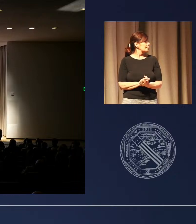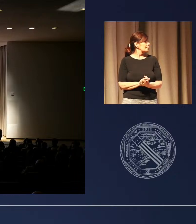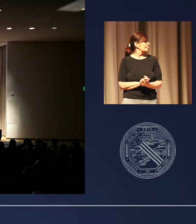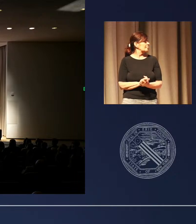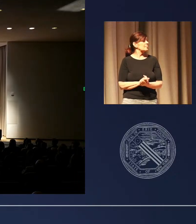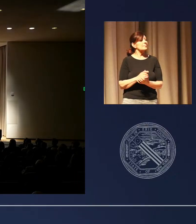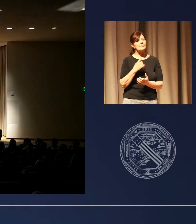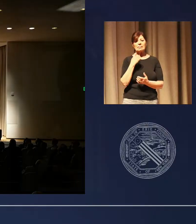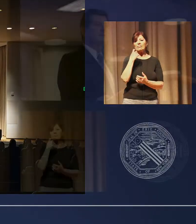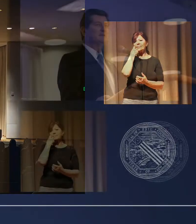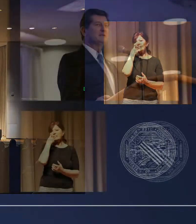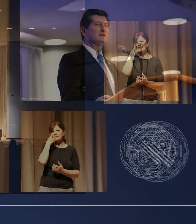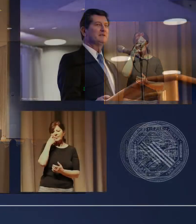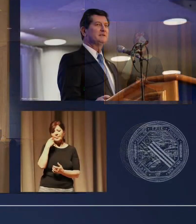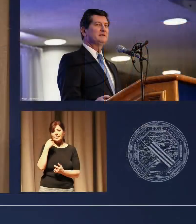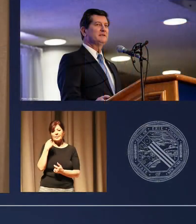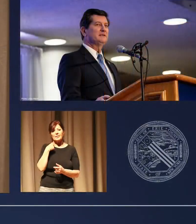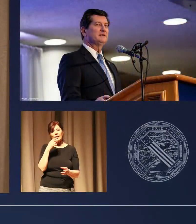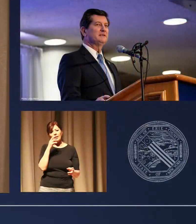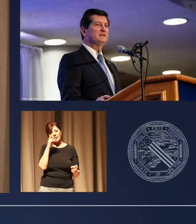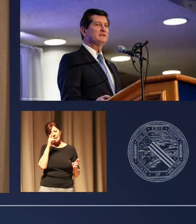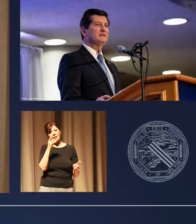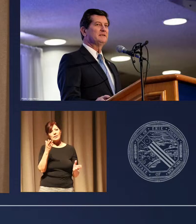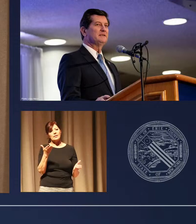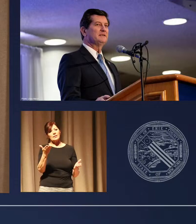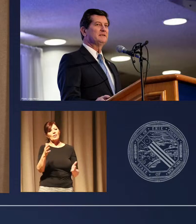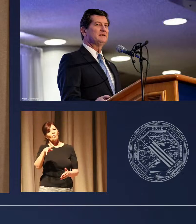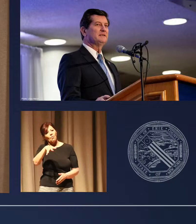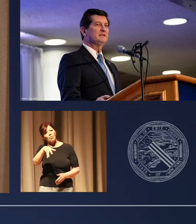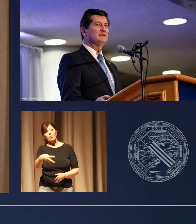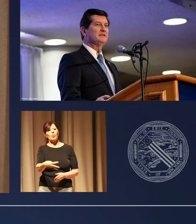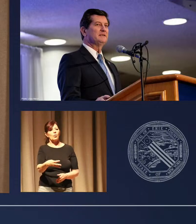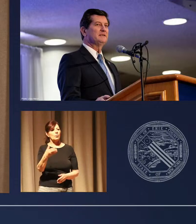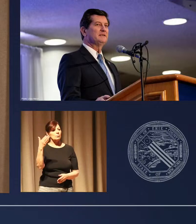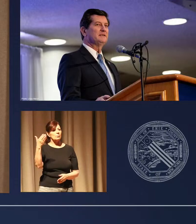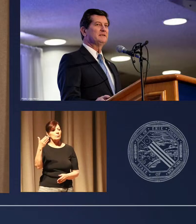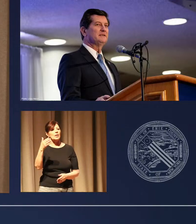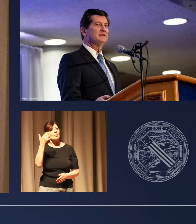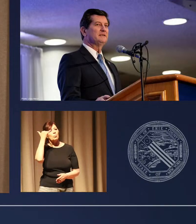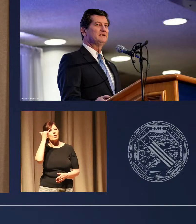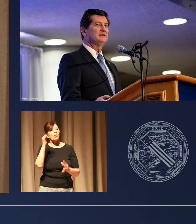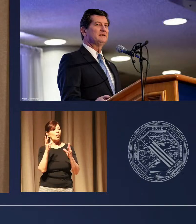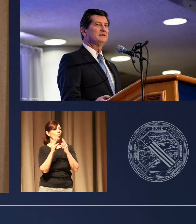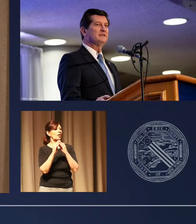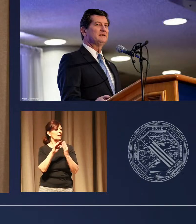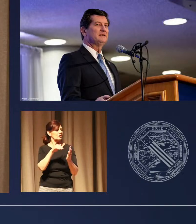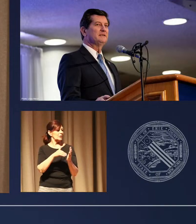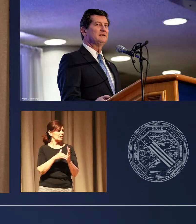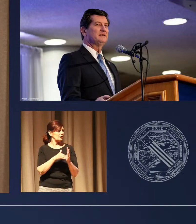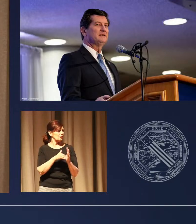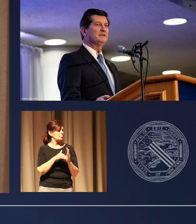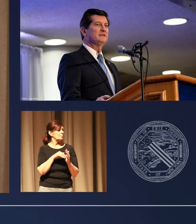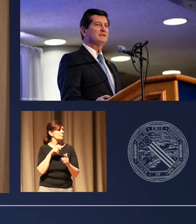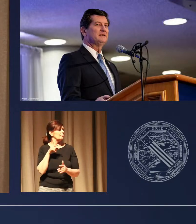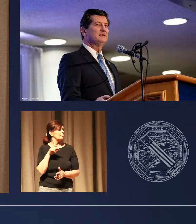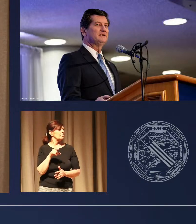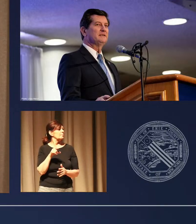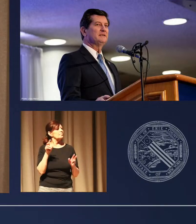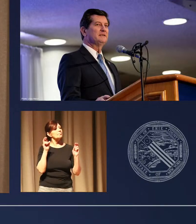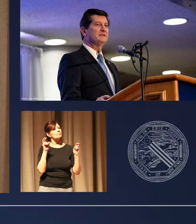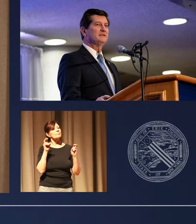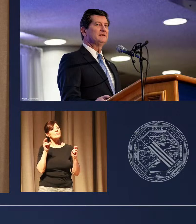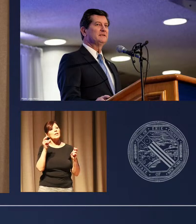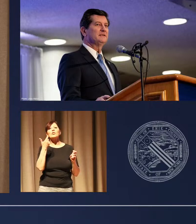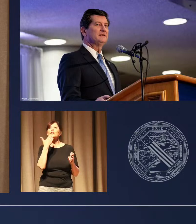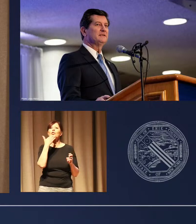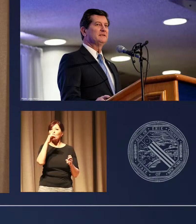Not too long ago, I was honored to deliver my fourth inaugural address at the Buffalo Convention Center. Central to its theme was the concept of